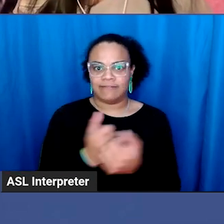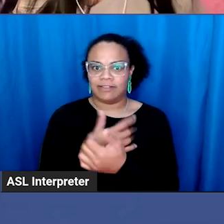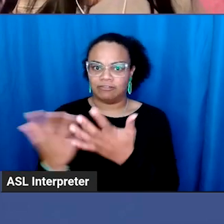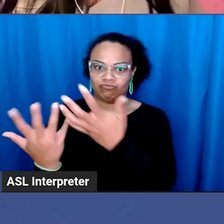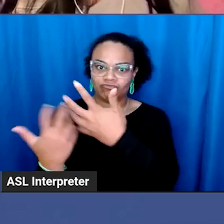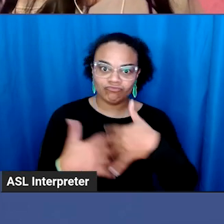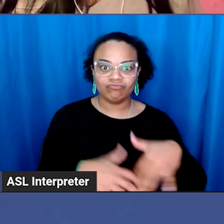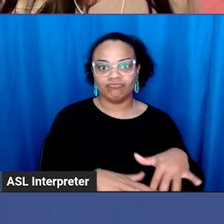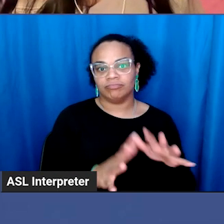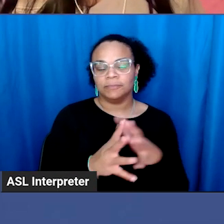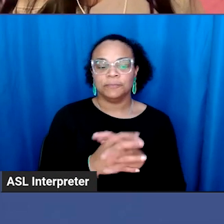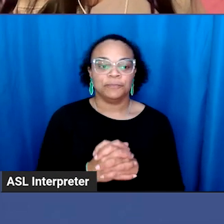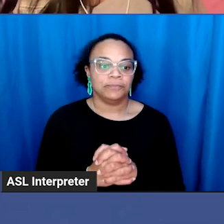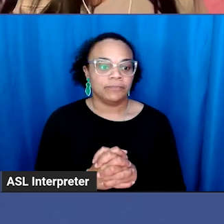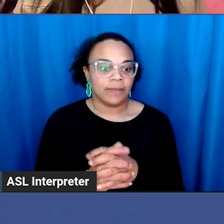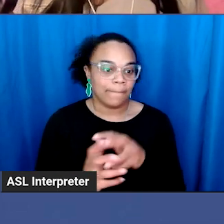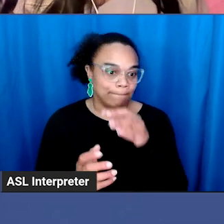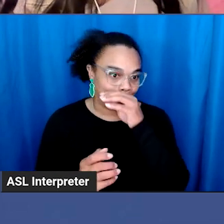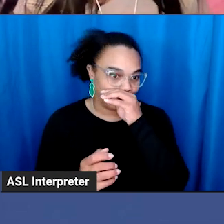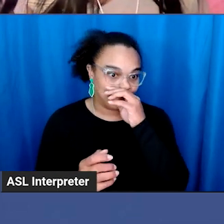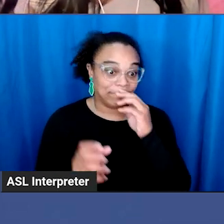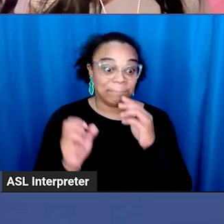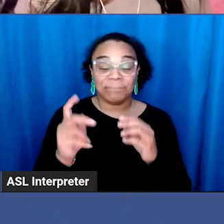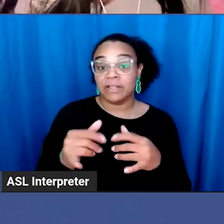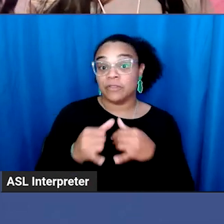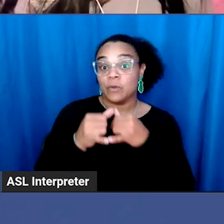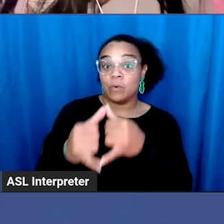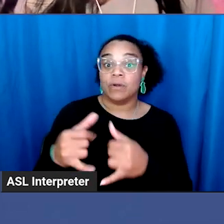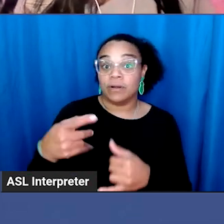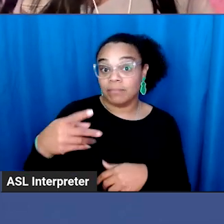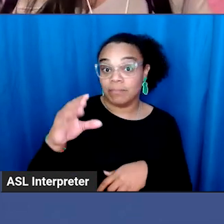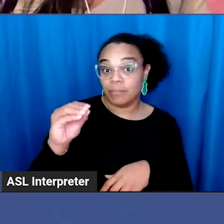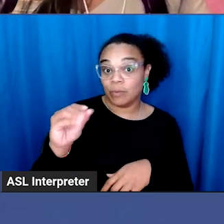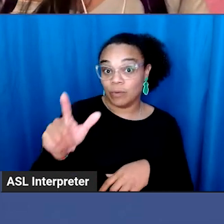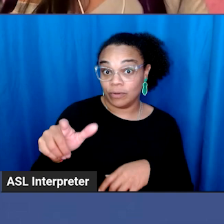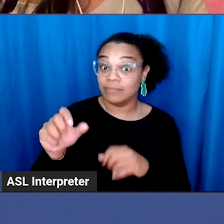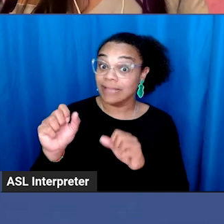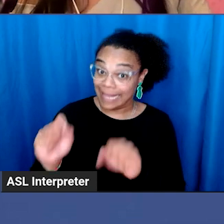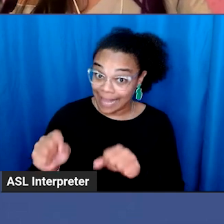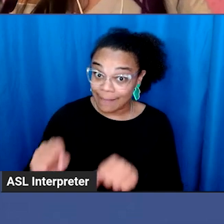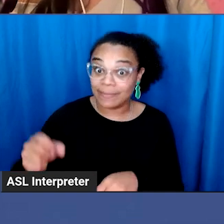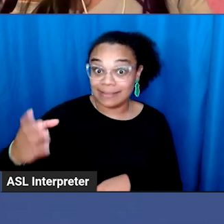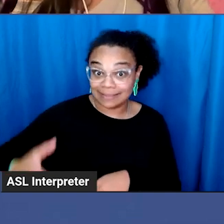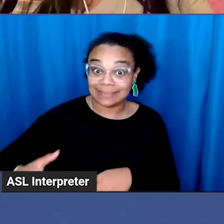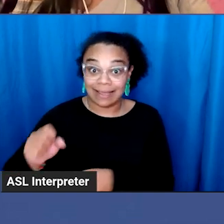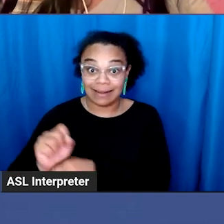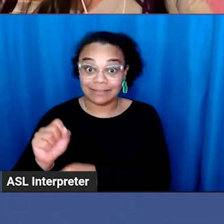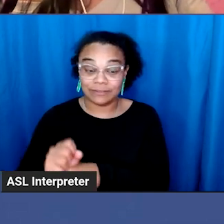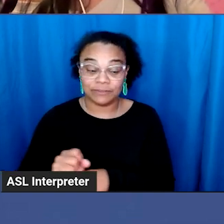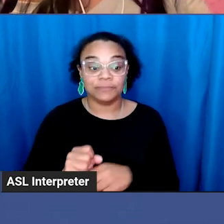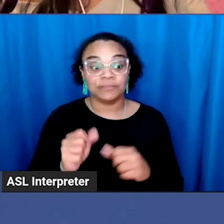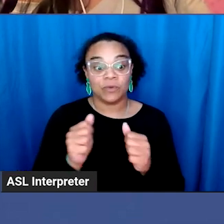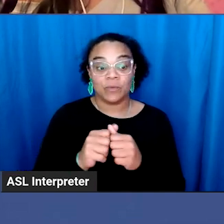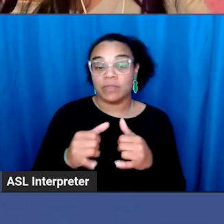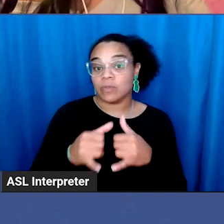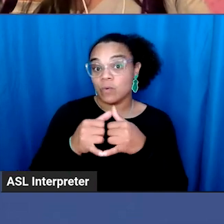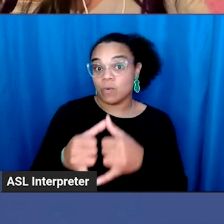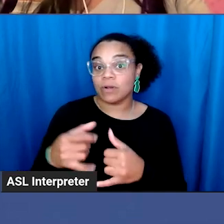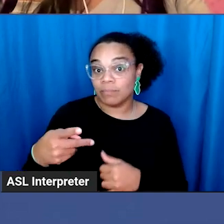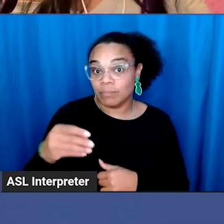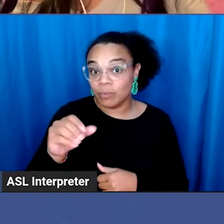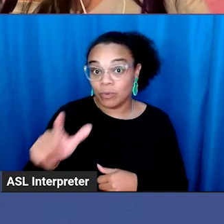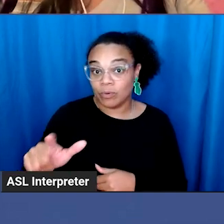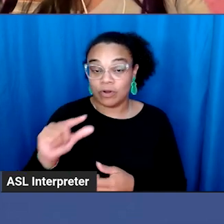taking out there. So the awards pool also can be a side hustle. Through the awards pool, graduates can